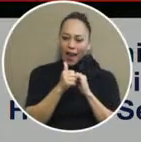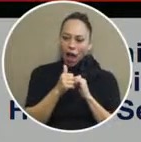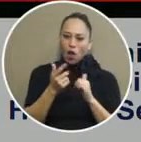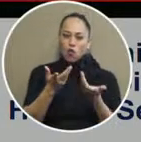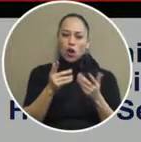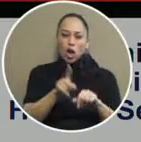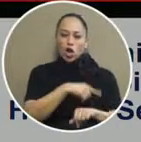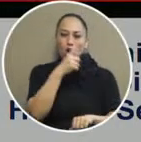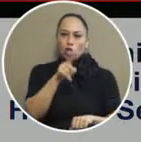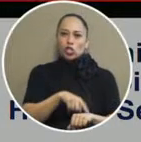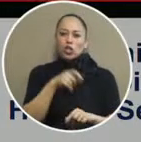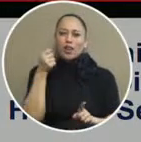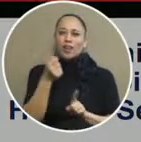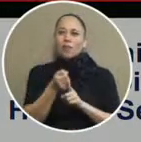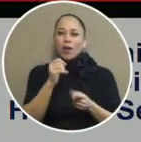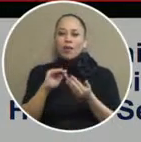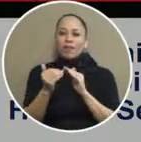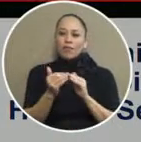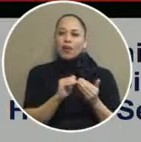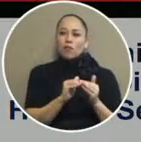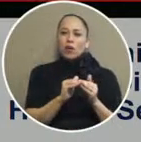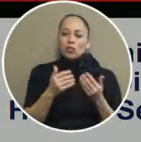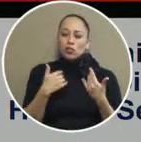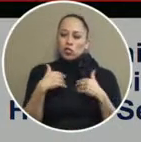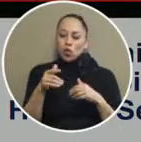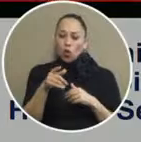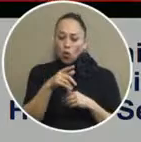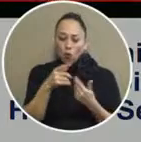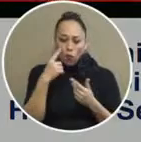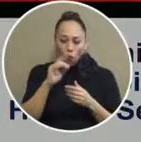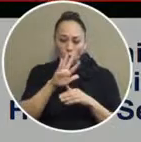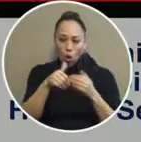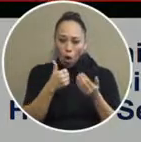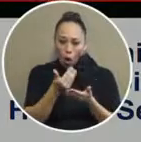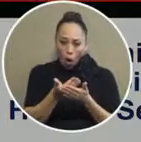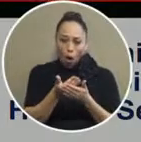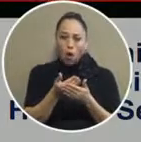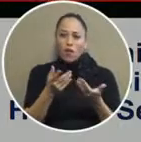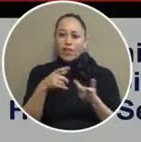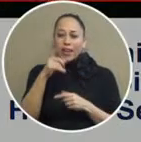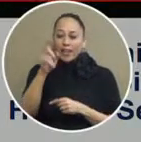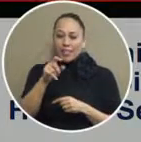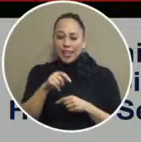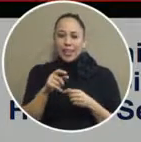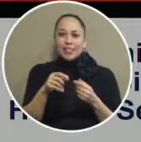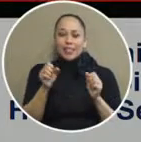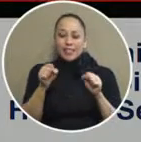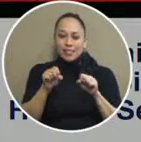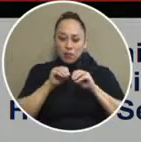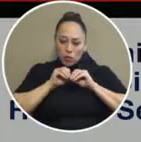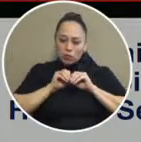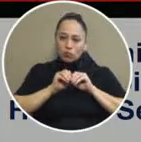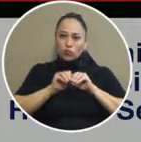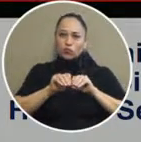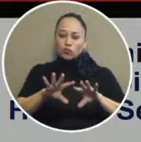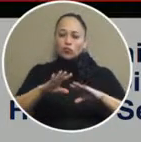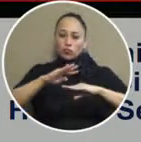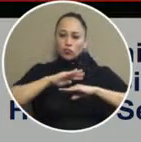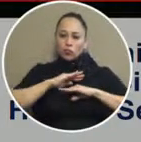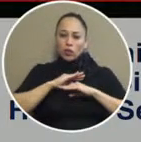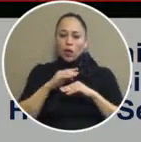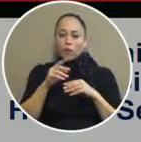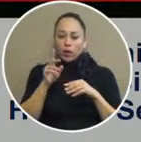a long-term impact in our community. So we deployed a comprehensive needs assessment, which I spoke to last time, and I'll speak to a little bit